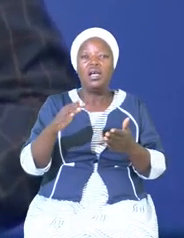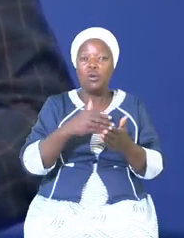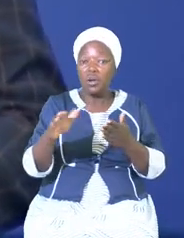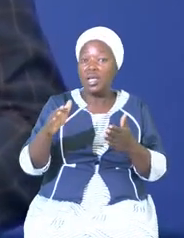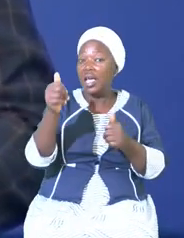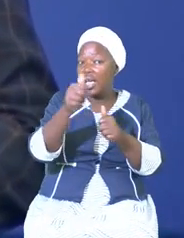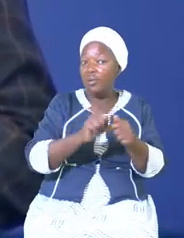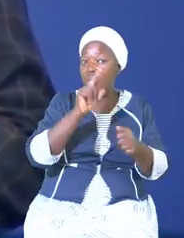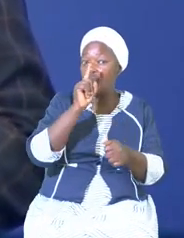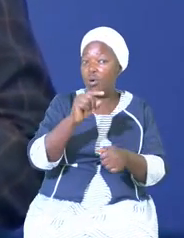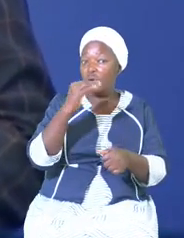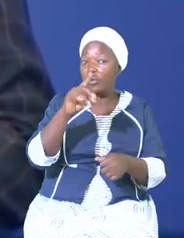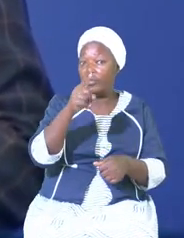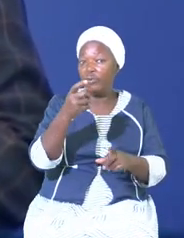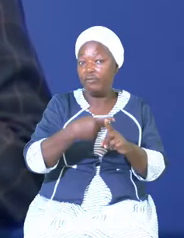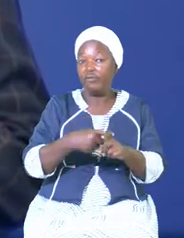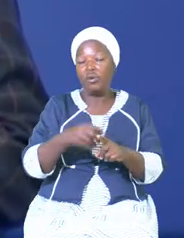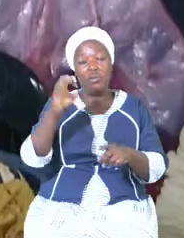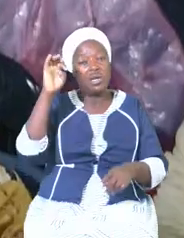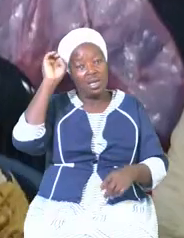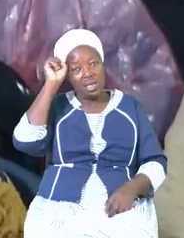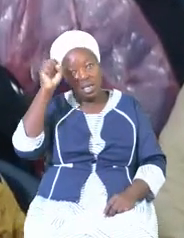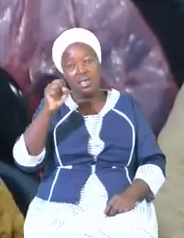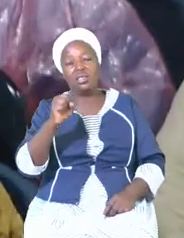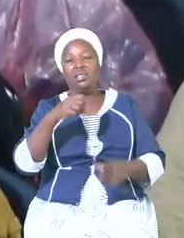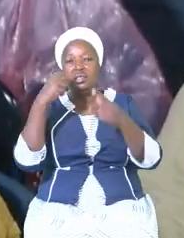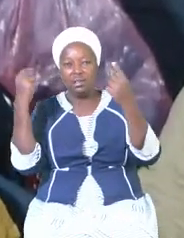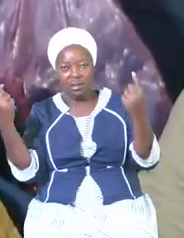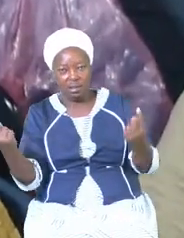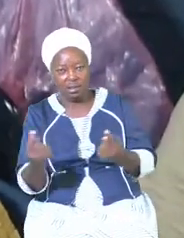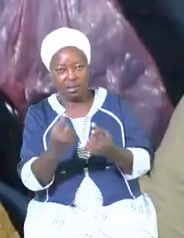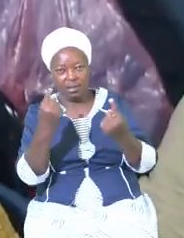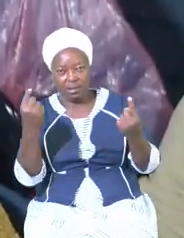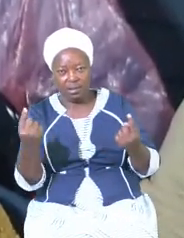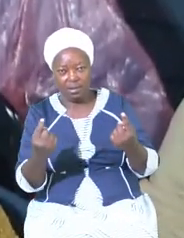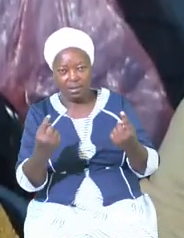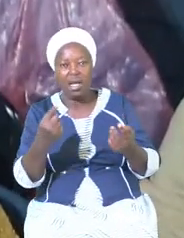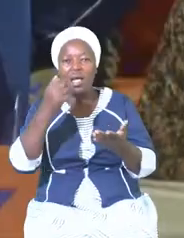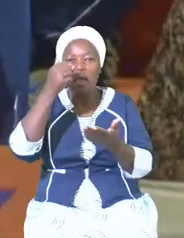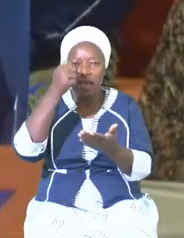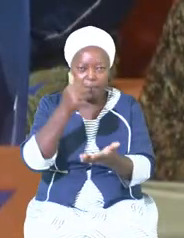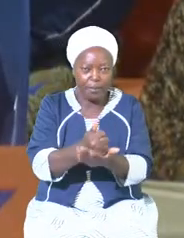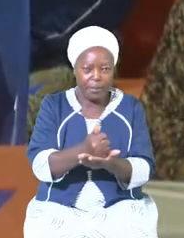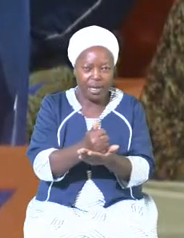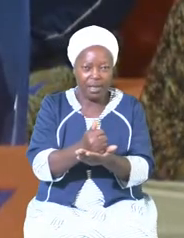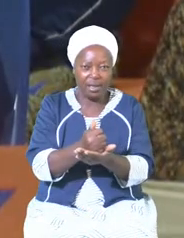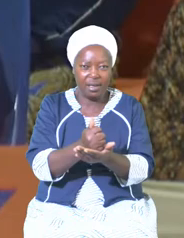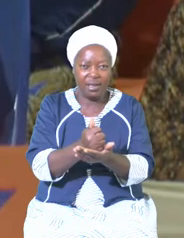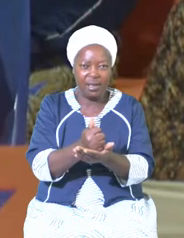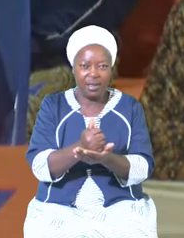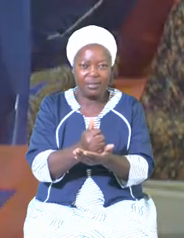his iniquities. Amen. Amen. Amen. Amen. In